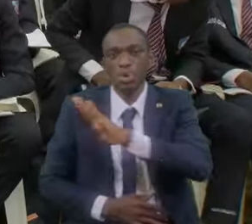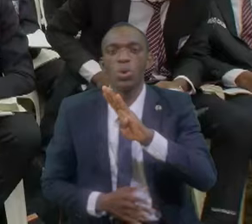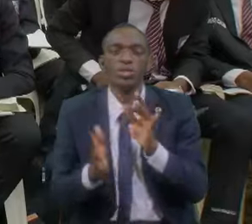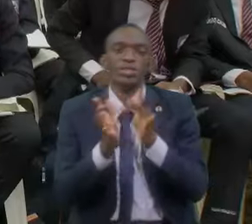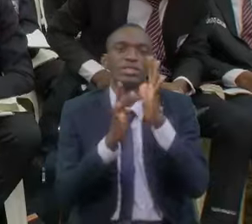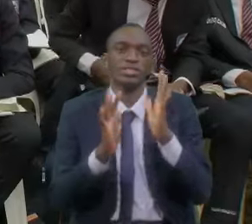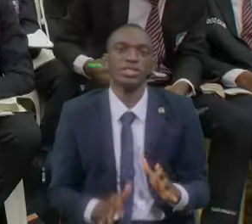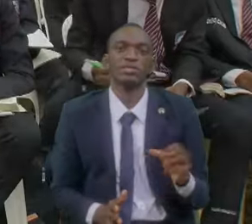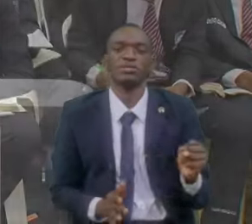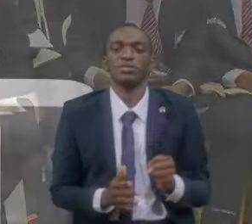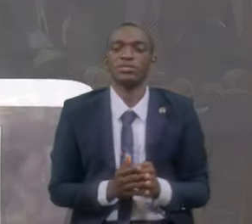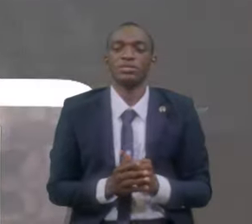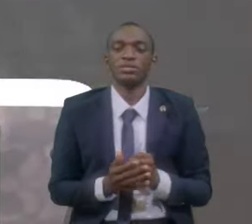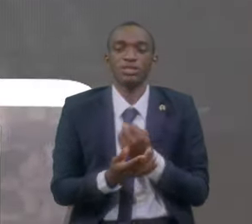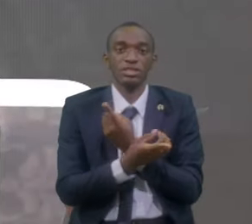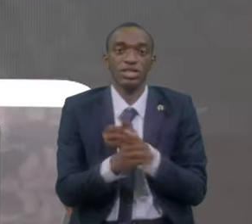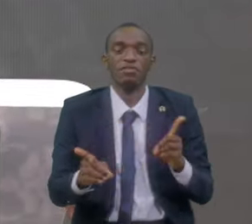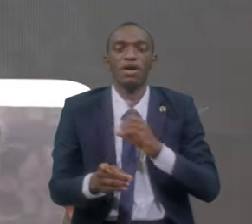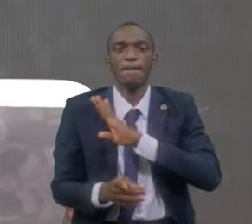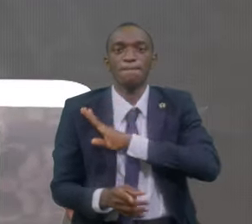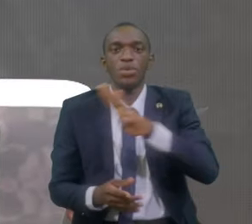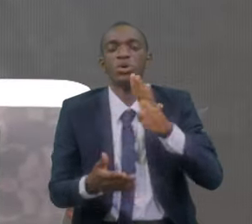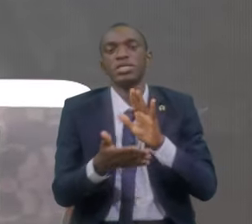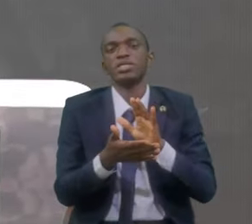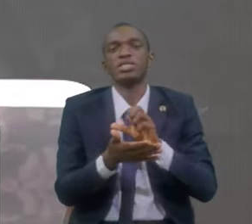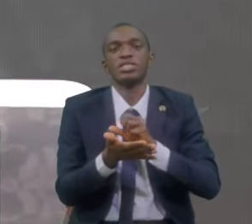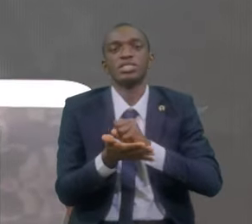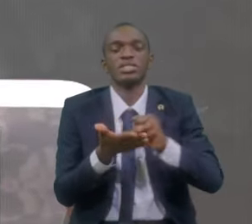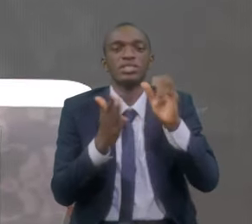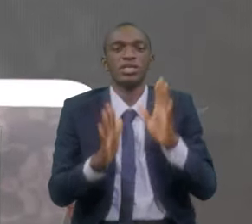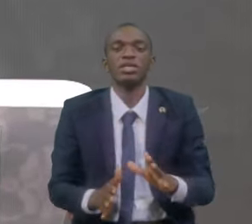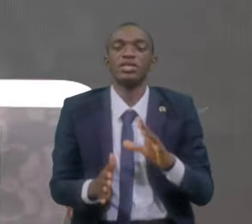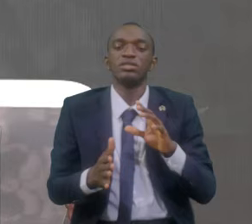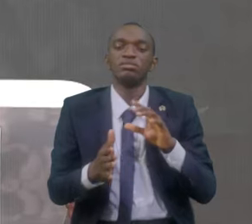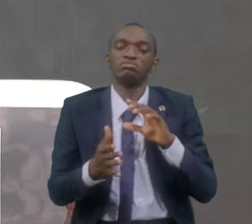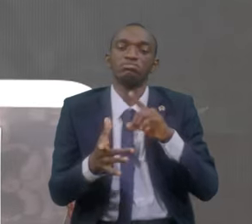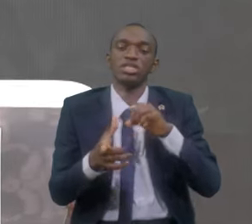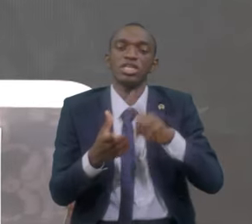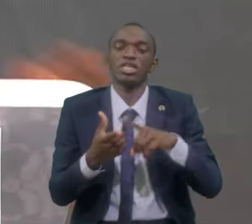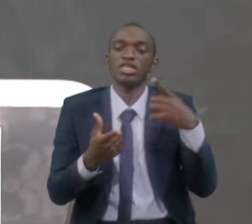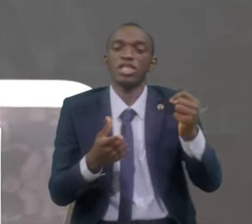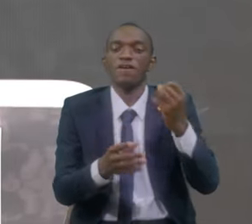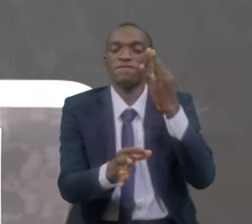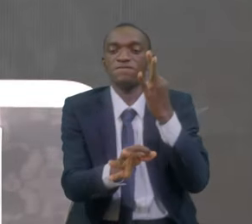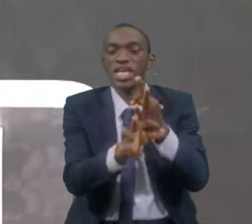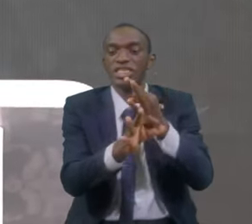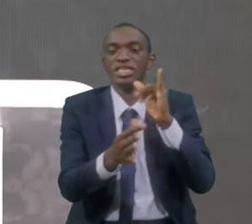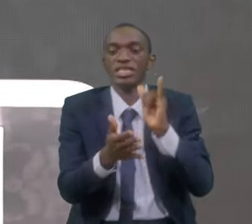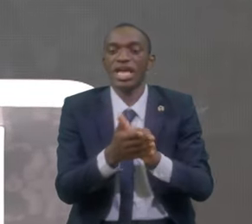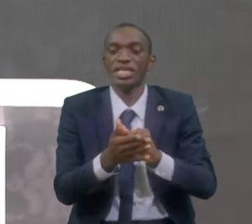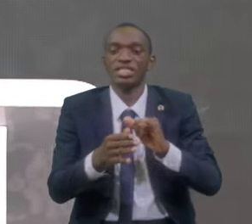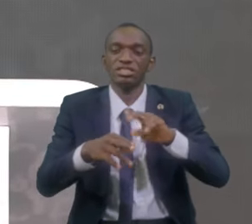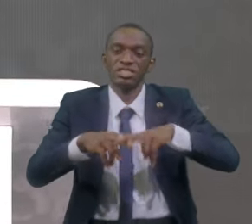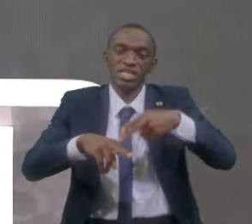Number three, the faith that decrees boundless soundness. Look at number one